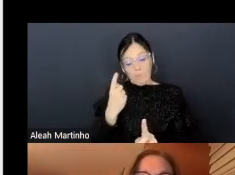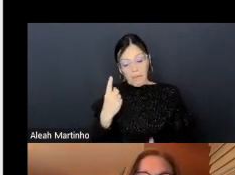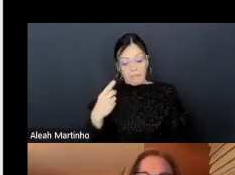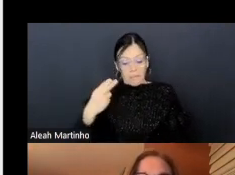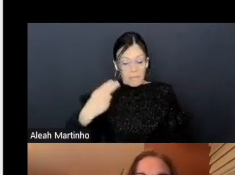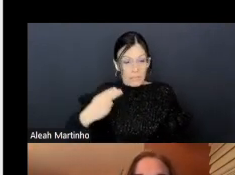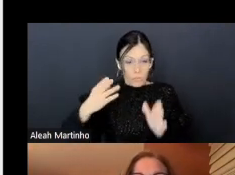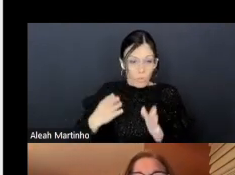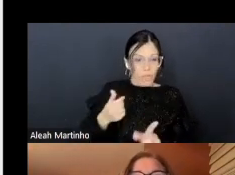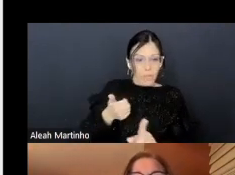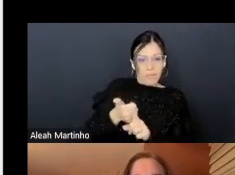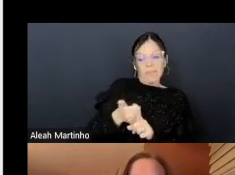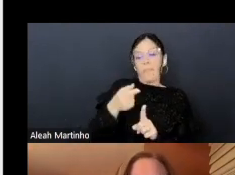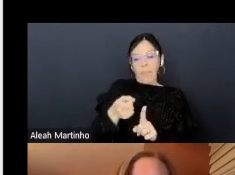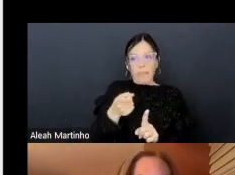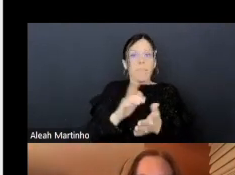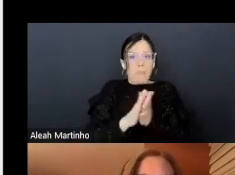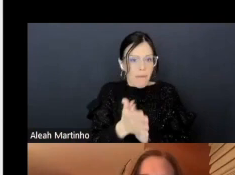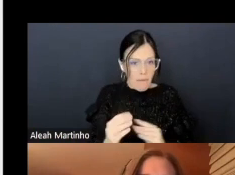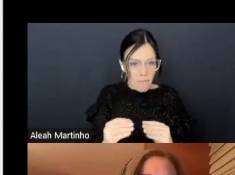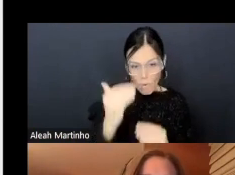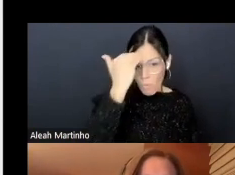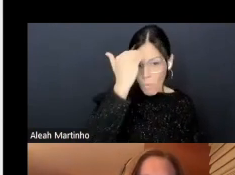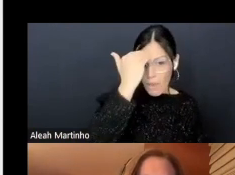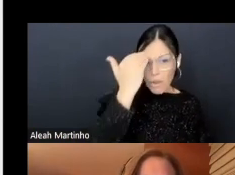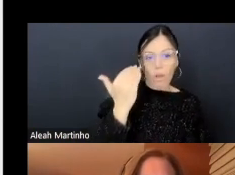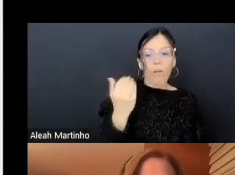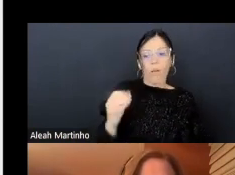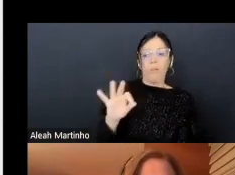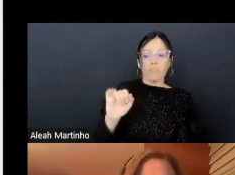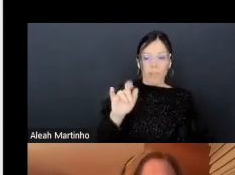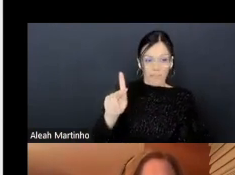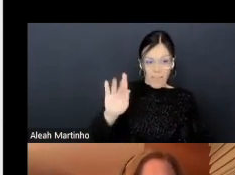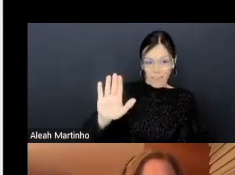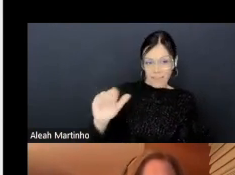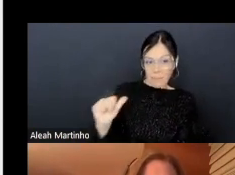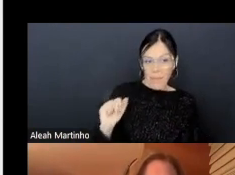more better aware of jfk's back pain